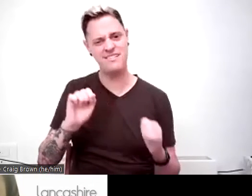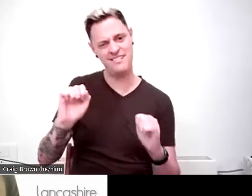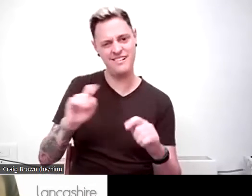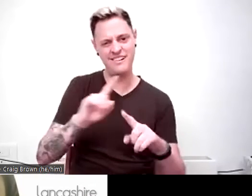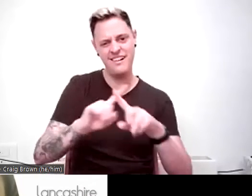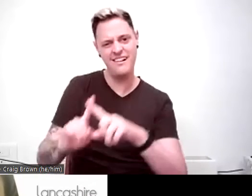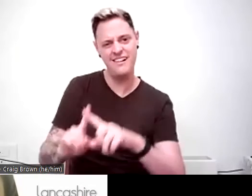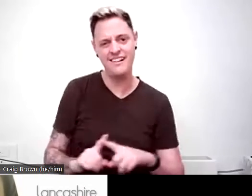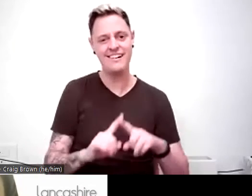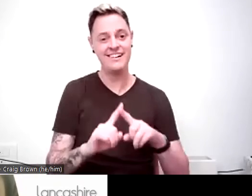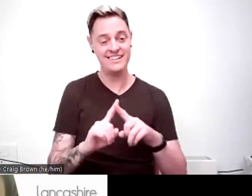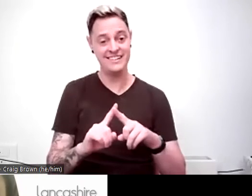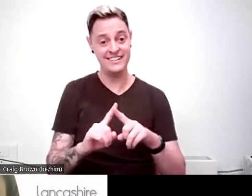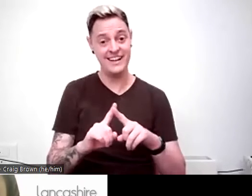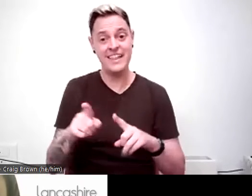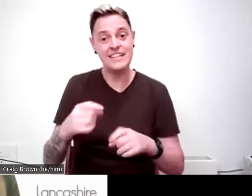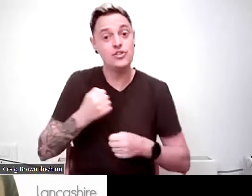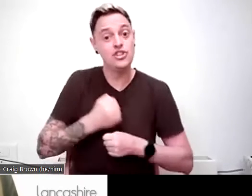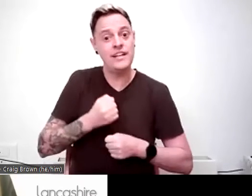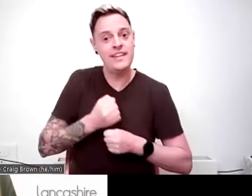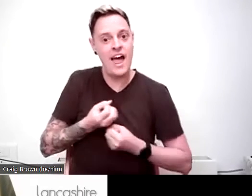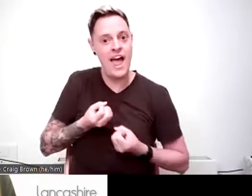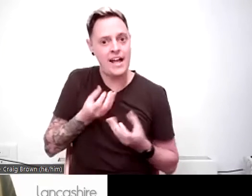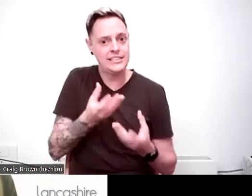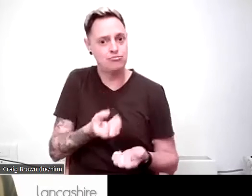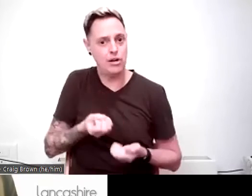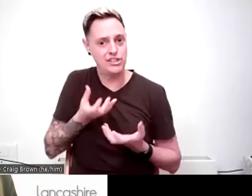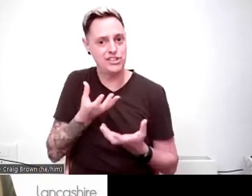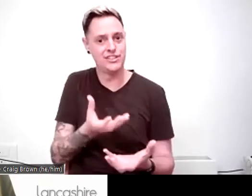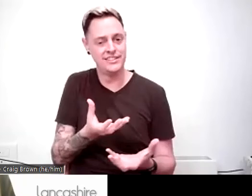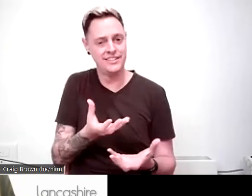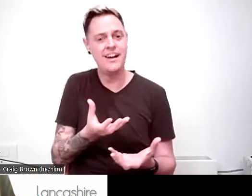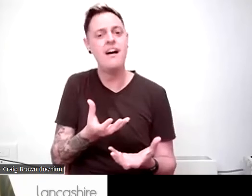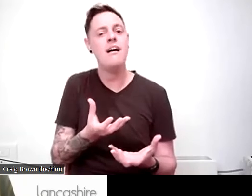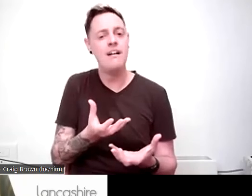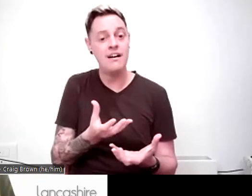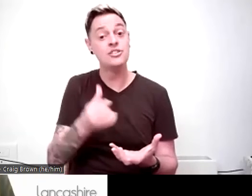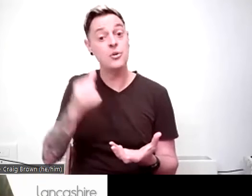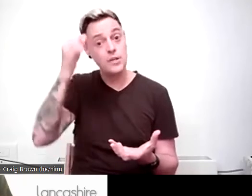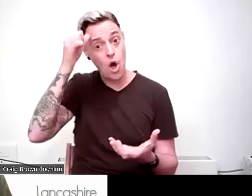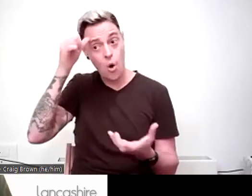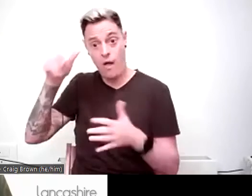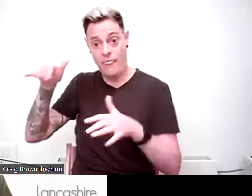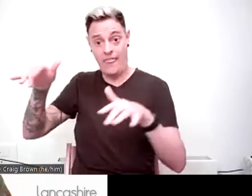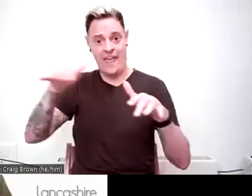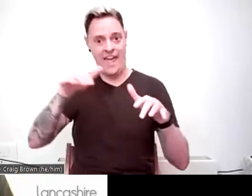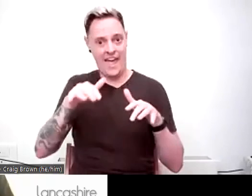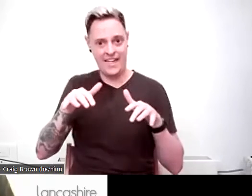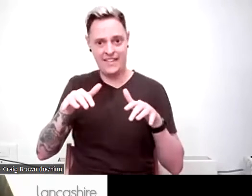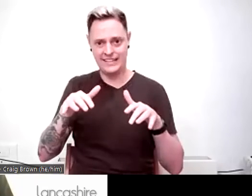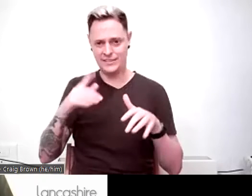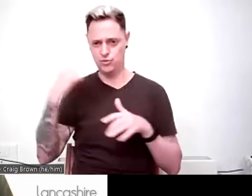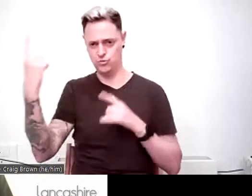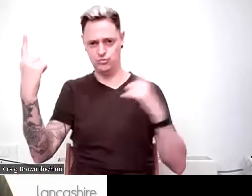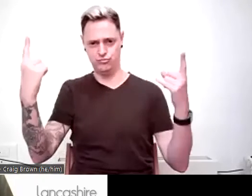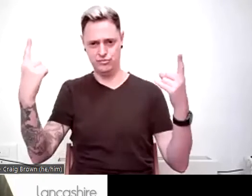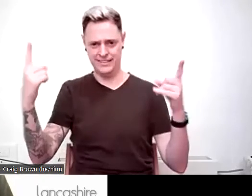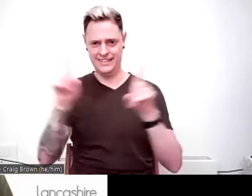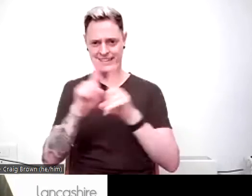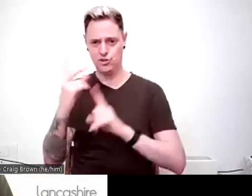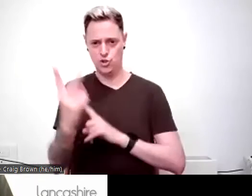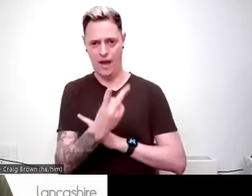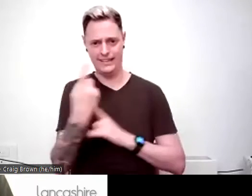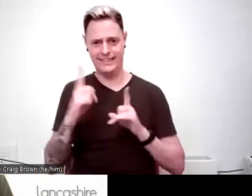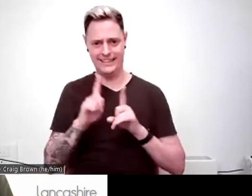that's gender expression and stuff, but we acknowledge that these things exist, these two dualities exist in